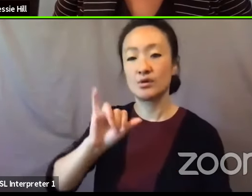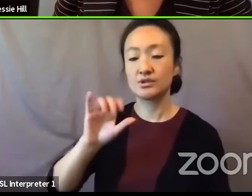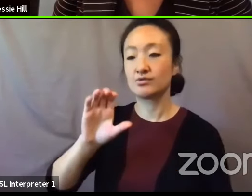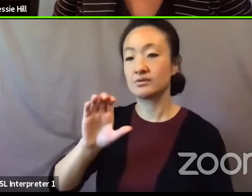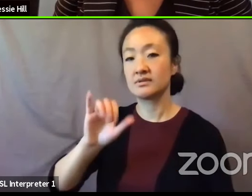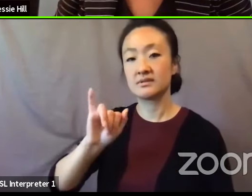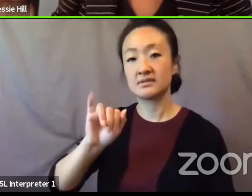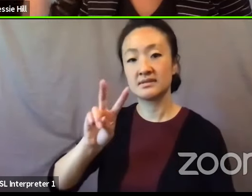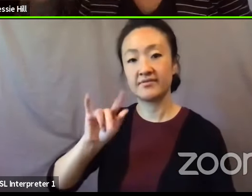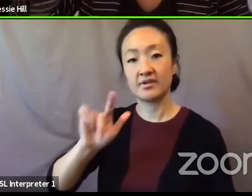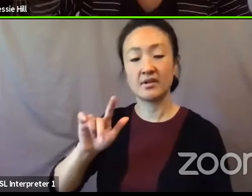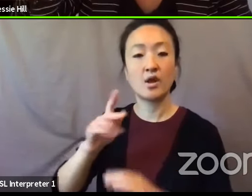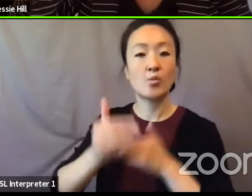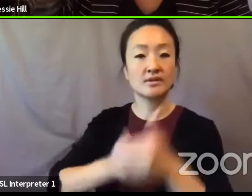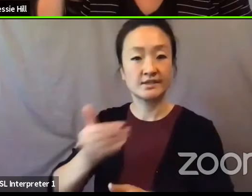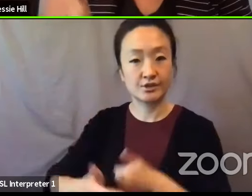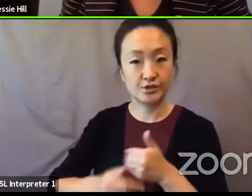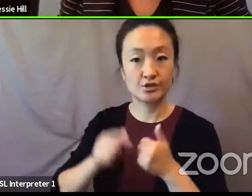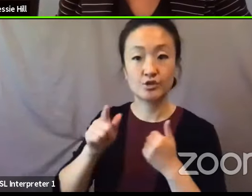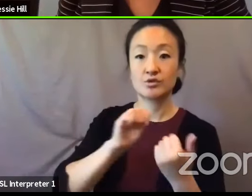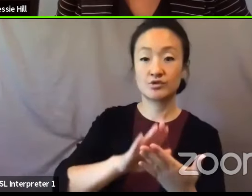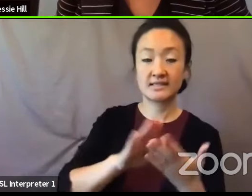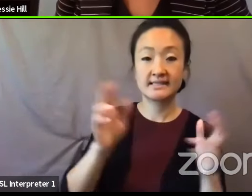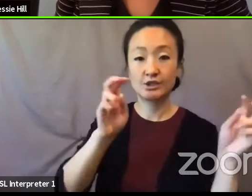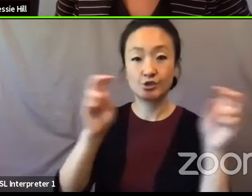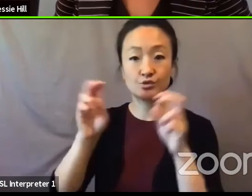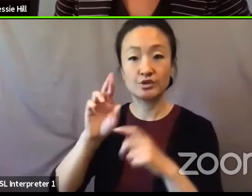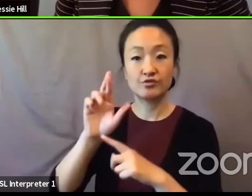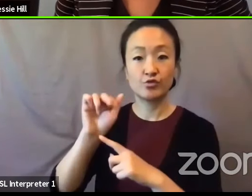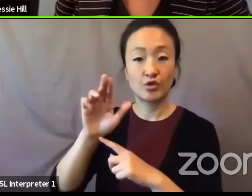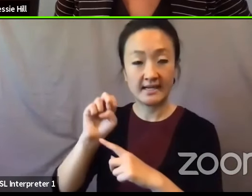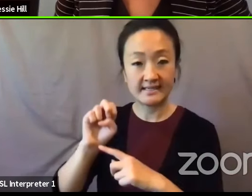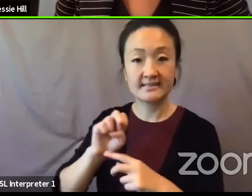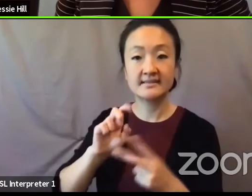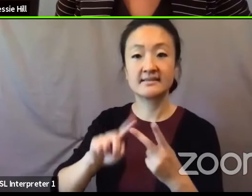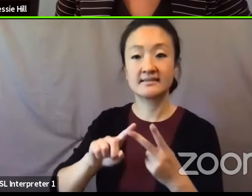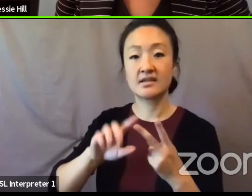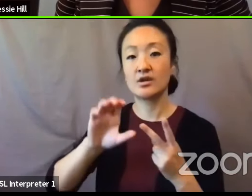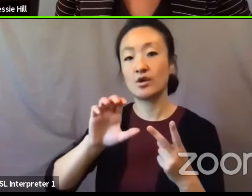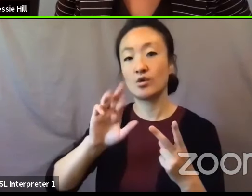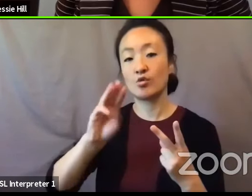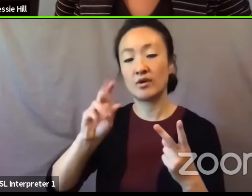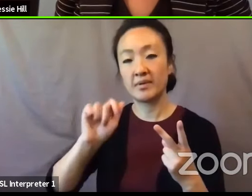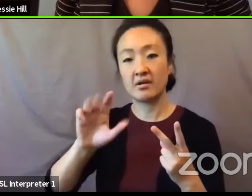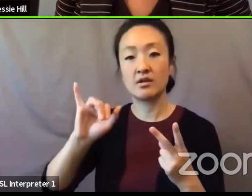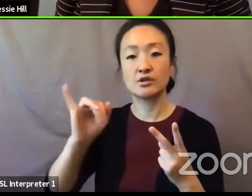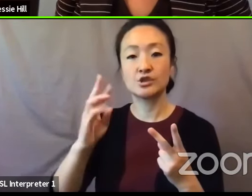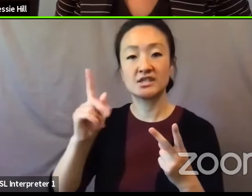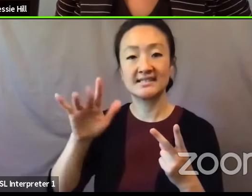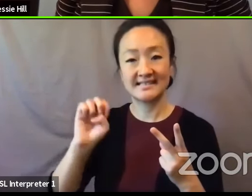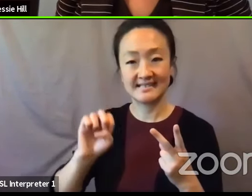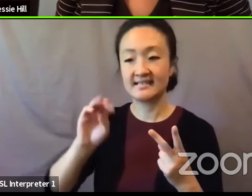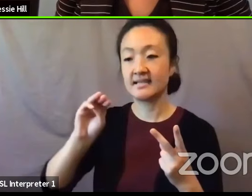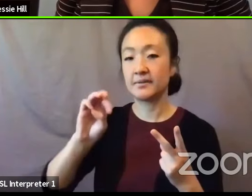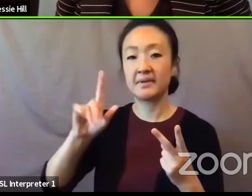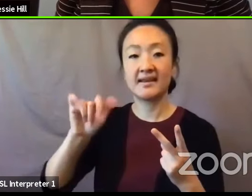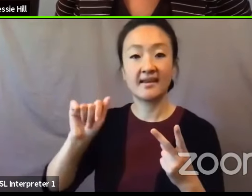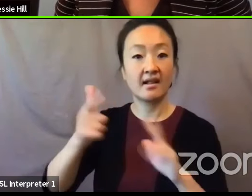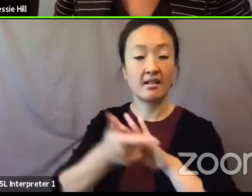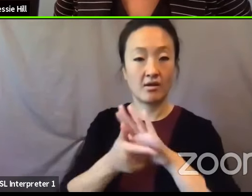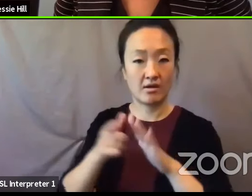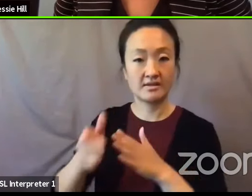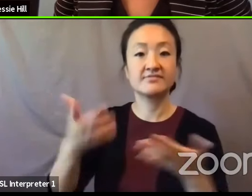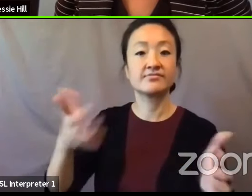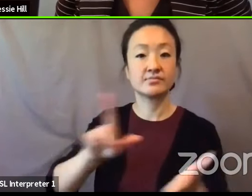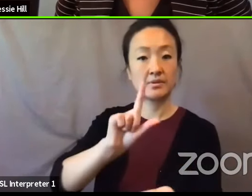His scholarship has addressed issues of race, criminal justice, constitutional law, and media law, and he has been published in the Harvard